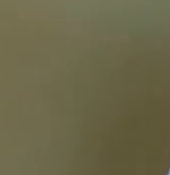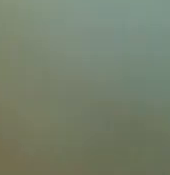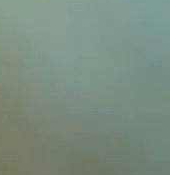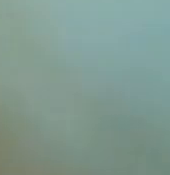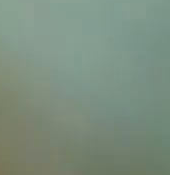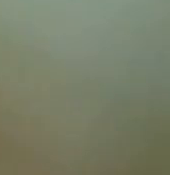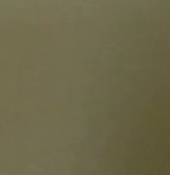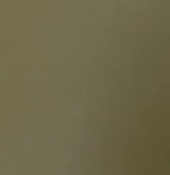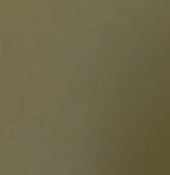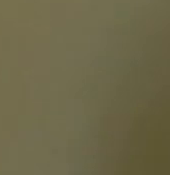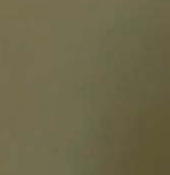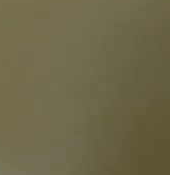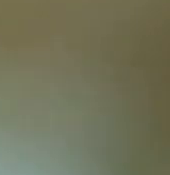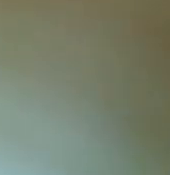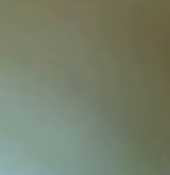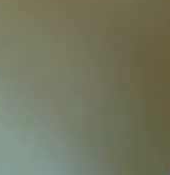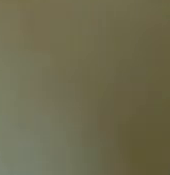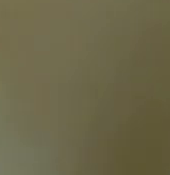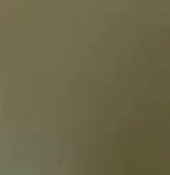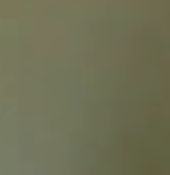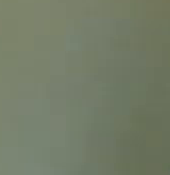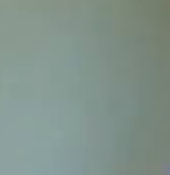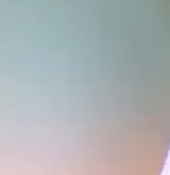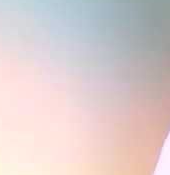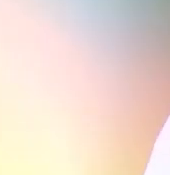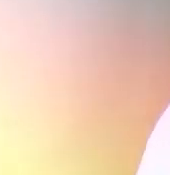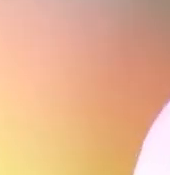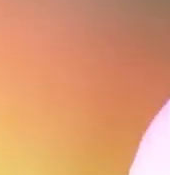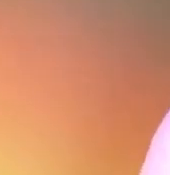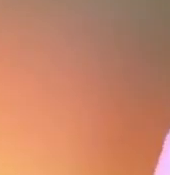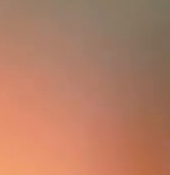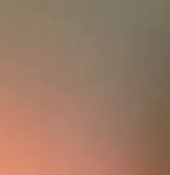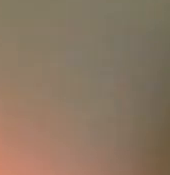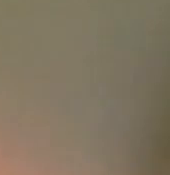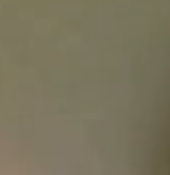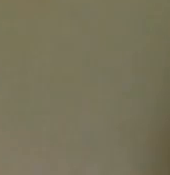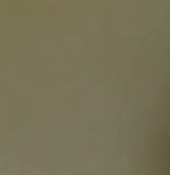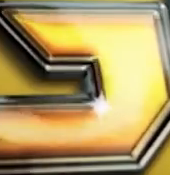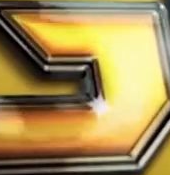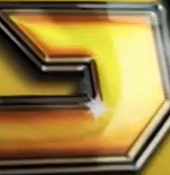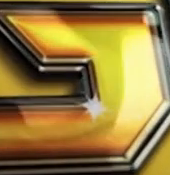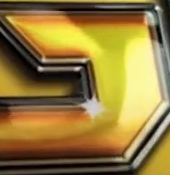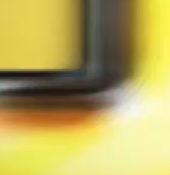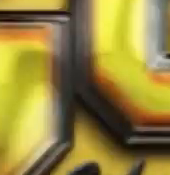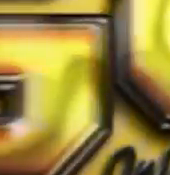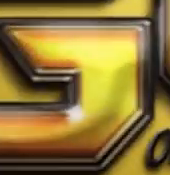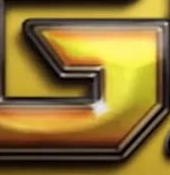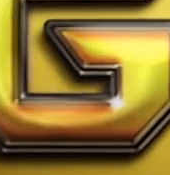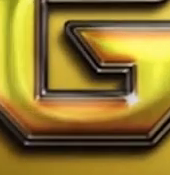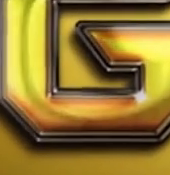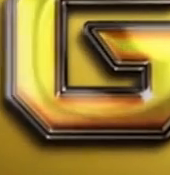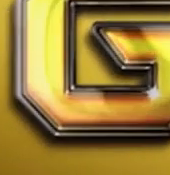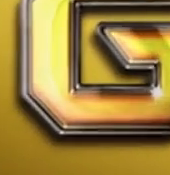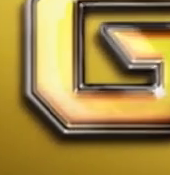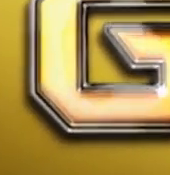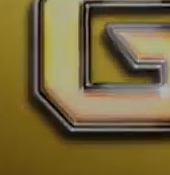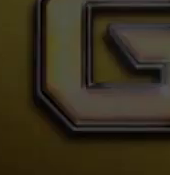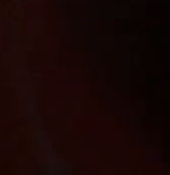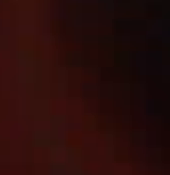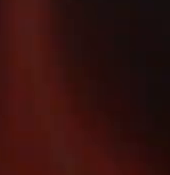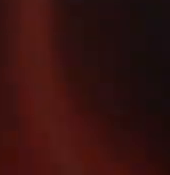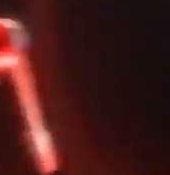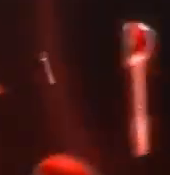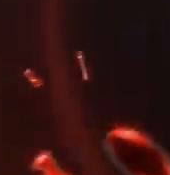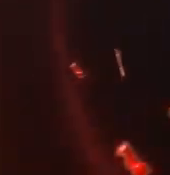Bula, I'm Miri, I'm from Lotoka, and I love Gold FM because they play all my classic hits. Gold FM, only the classic